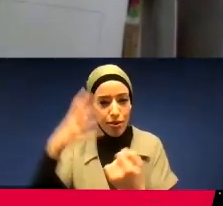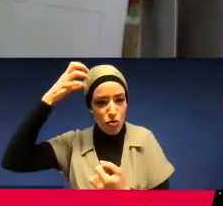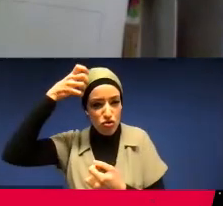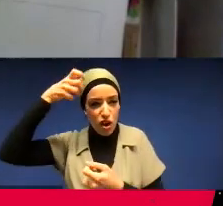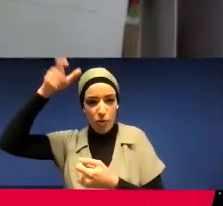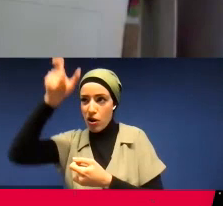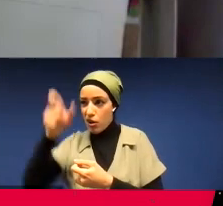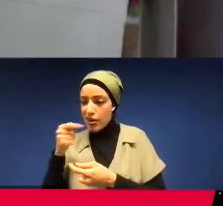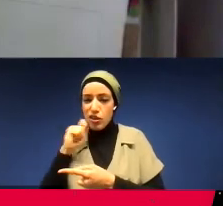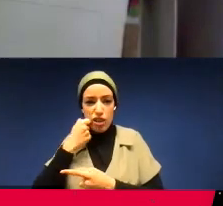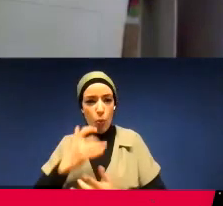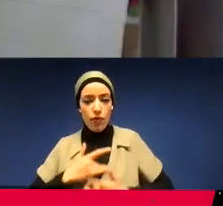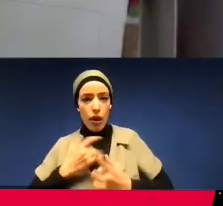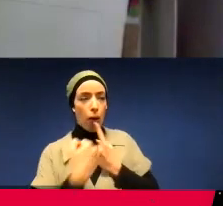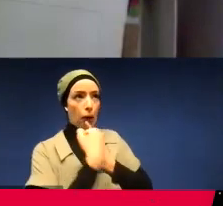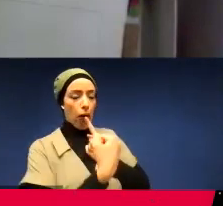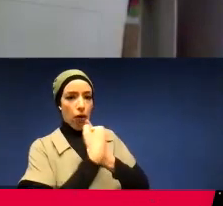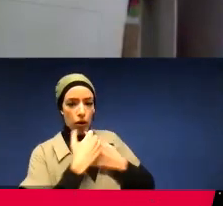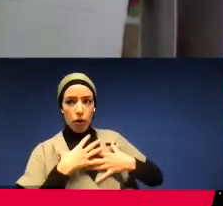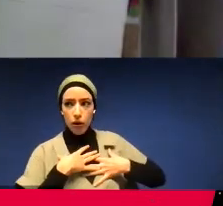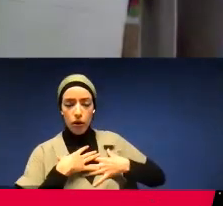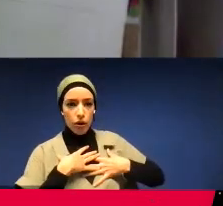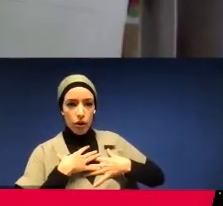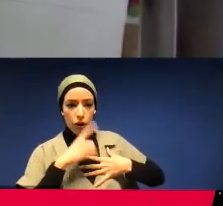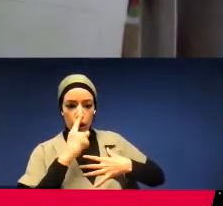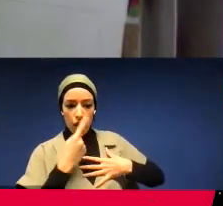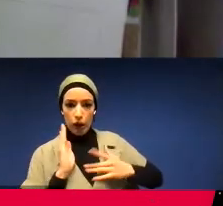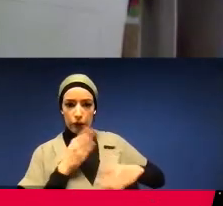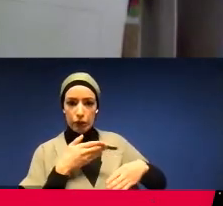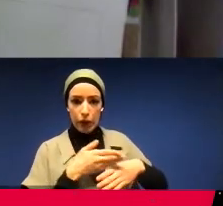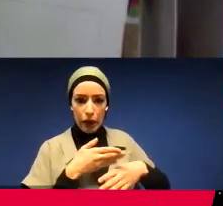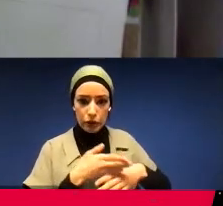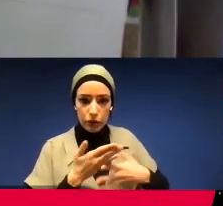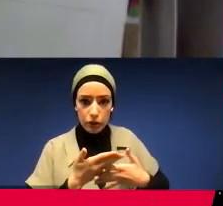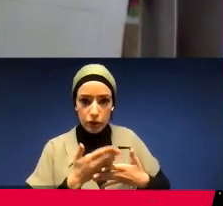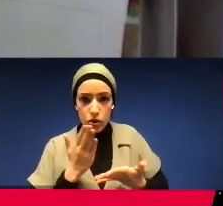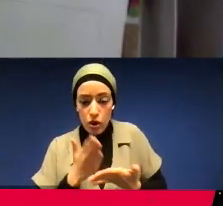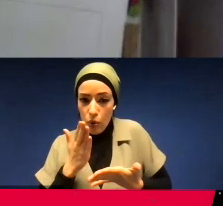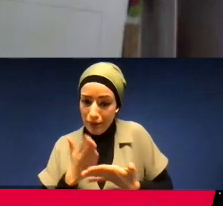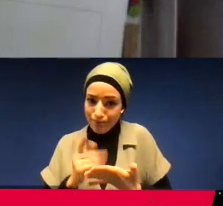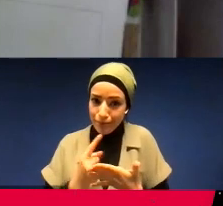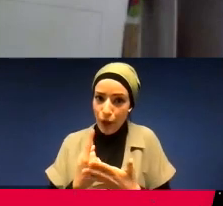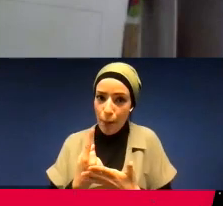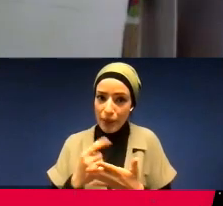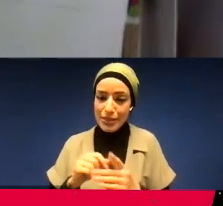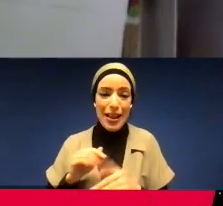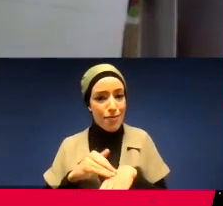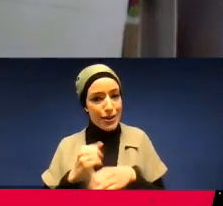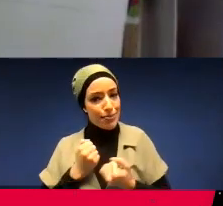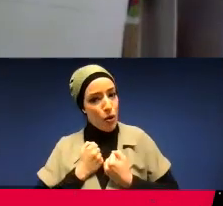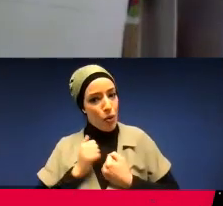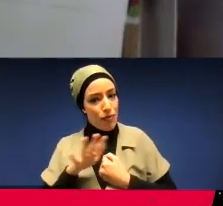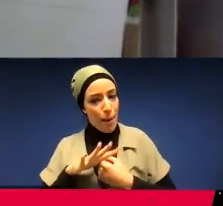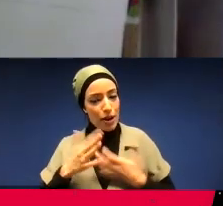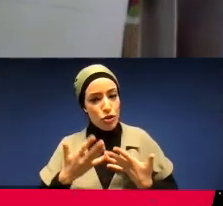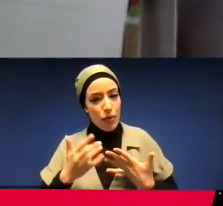then like they wouldn't take direct action against my own family reprisals on this basis. I wanted to end this